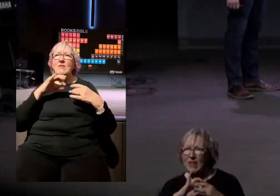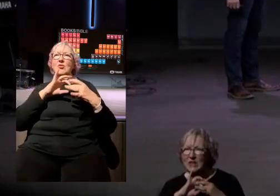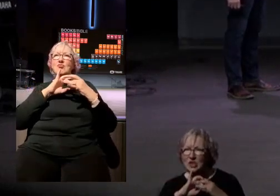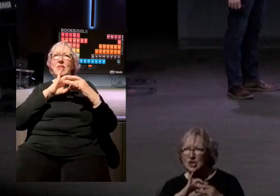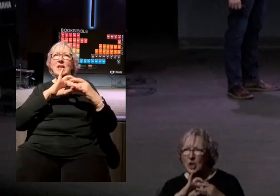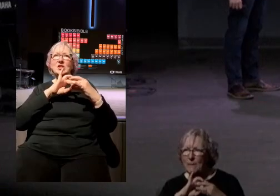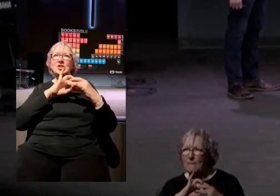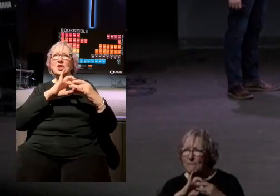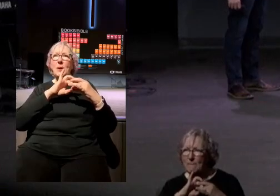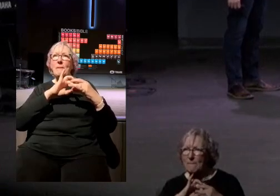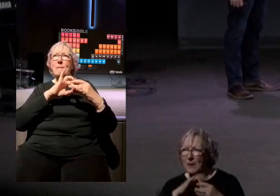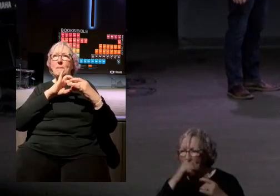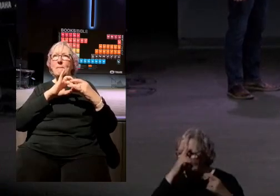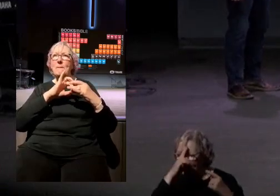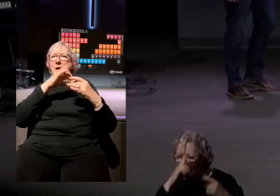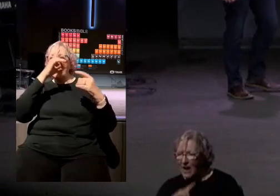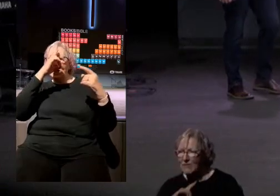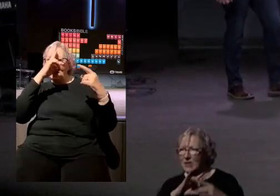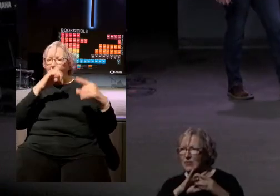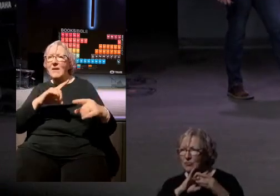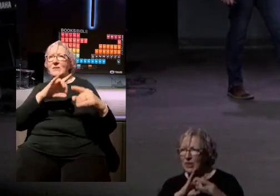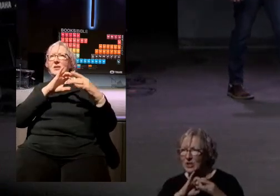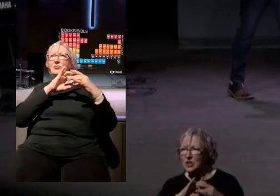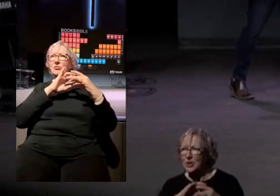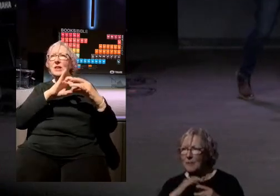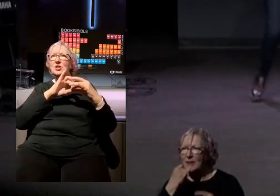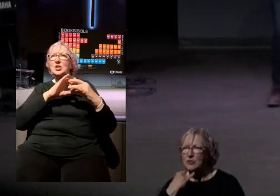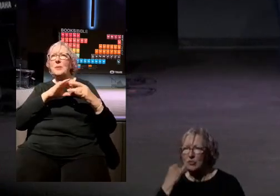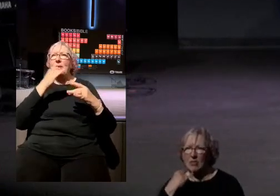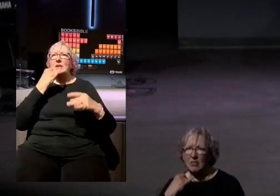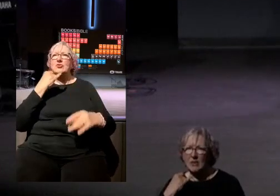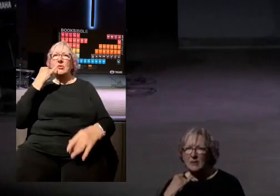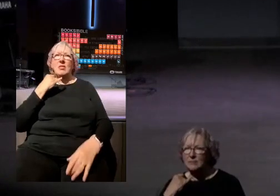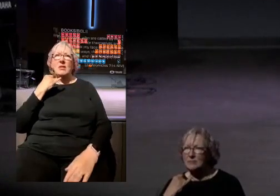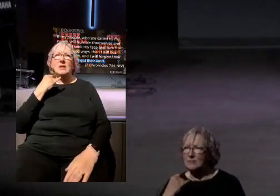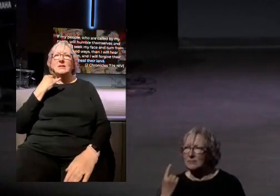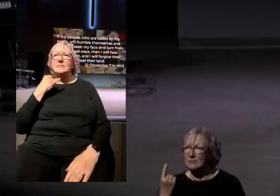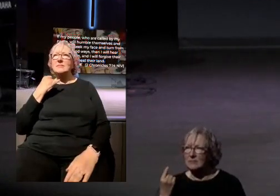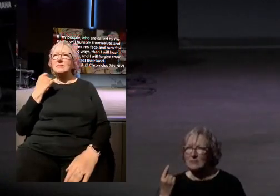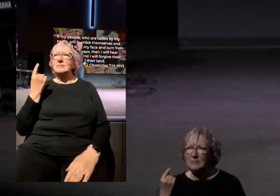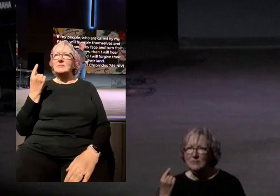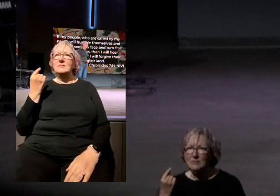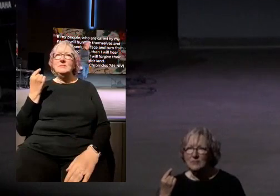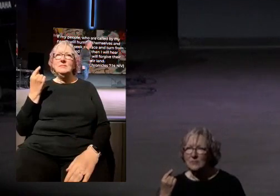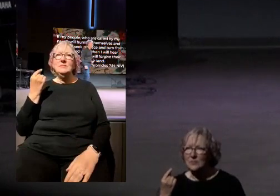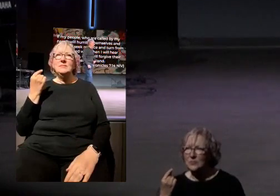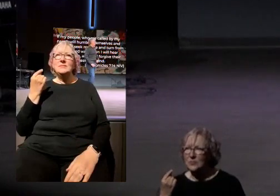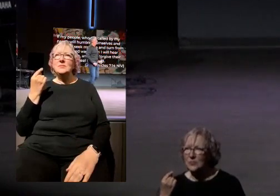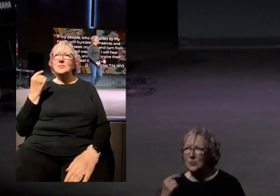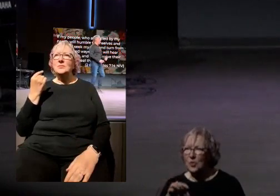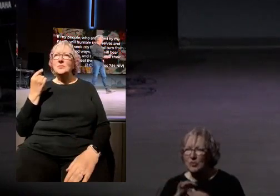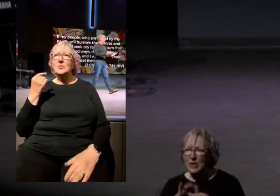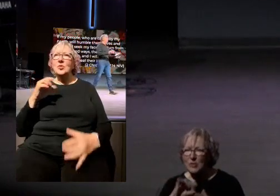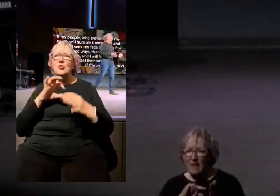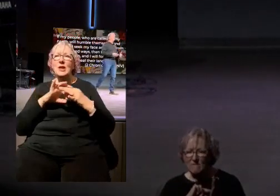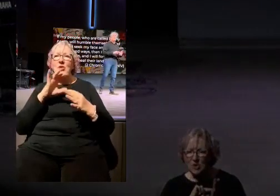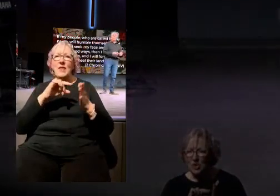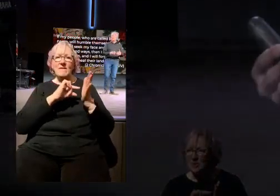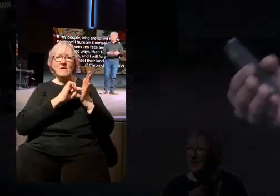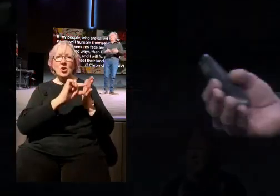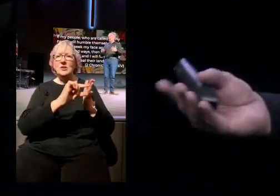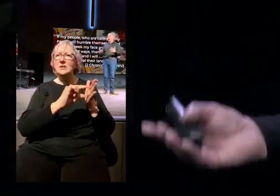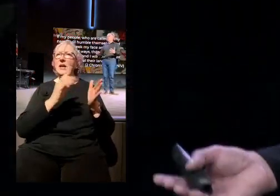covenant relationship is Israel. So what do we do with our verse? Well, it's a great verse to read